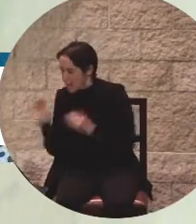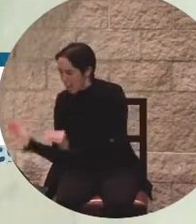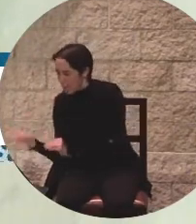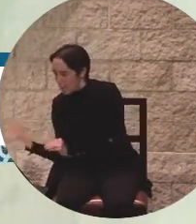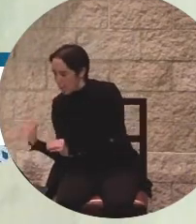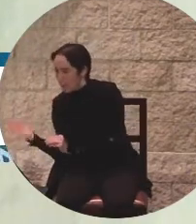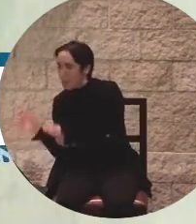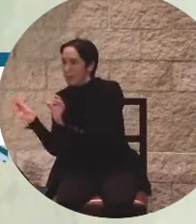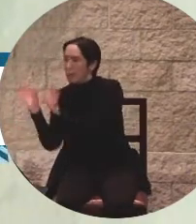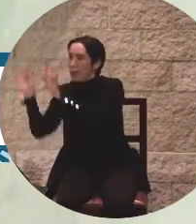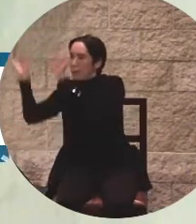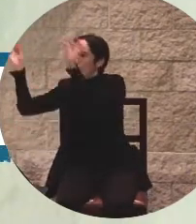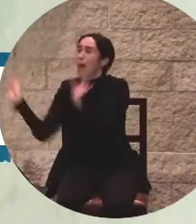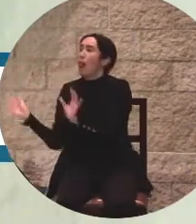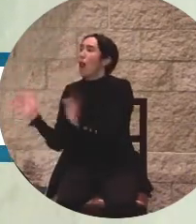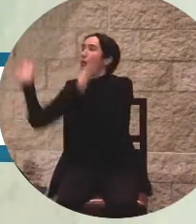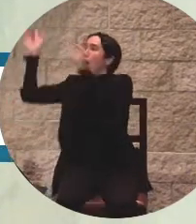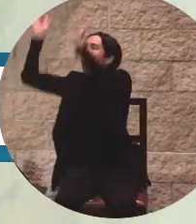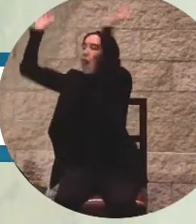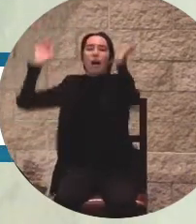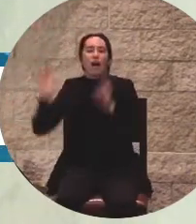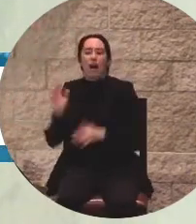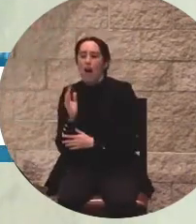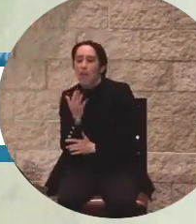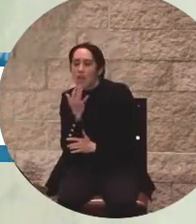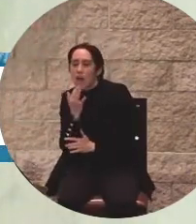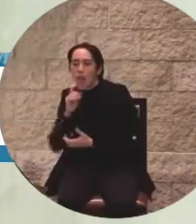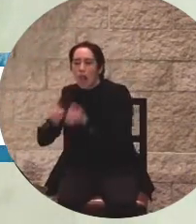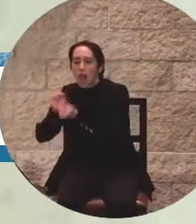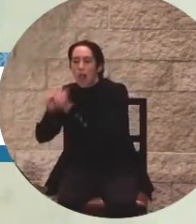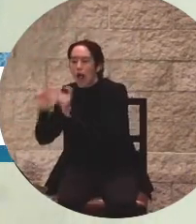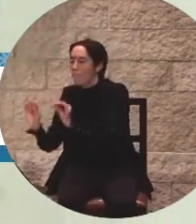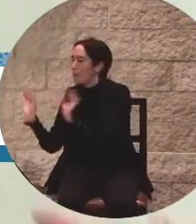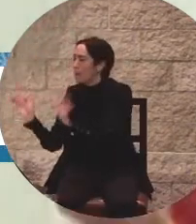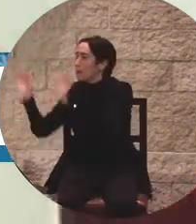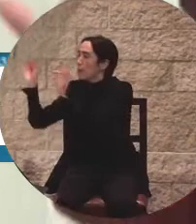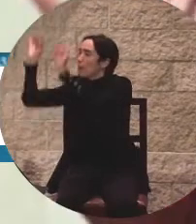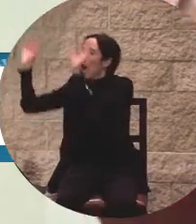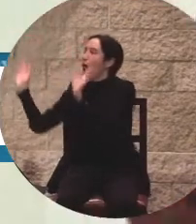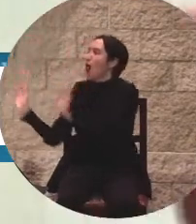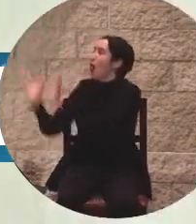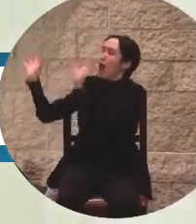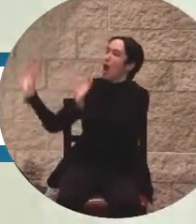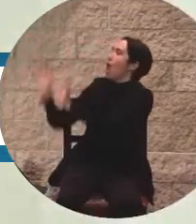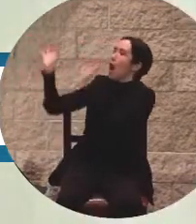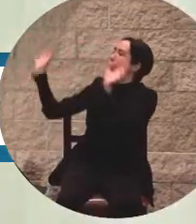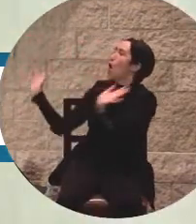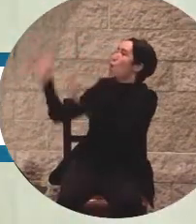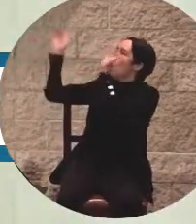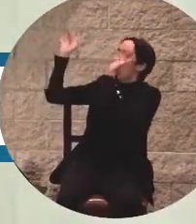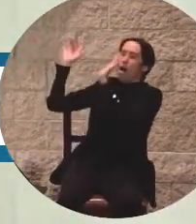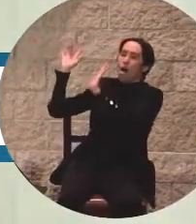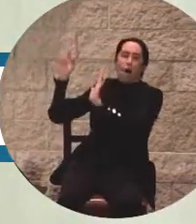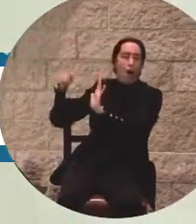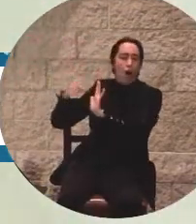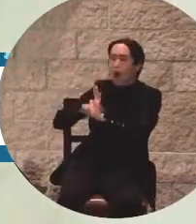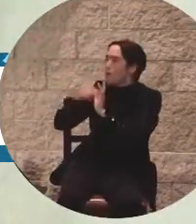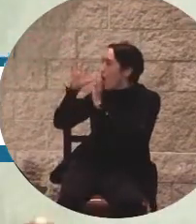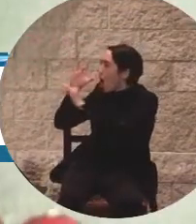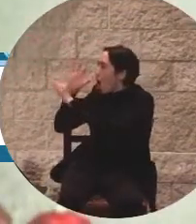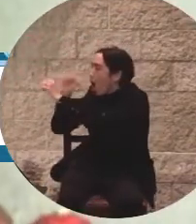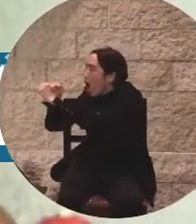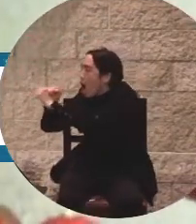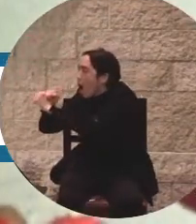And it's yellow, and then it's red, and then it's green, and then it's blue. And I thought that was the most amazing thing I'd ever